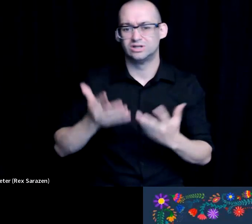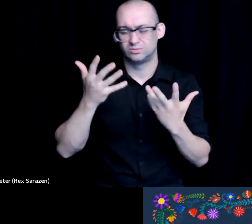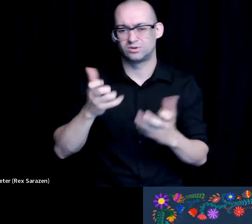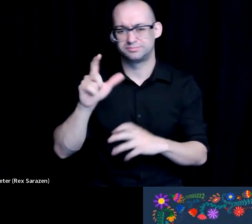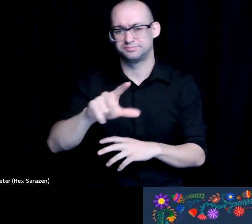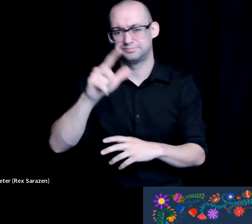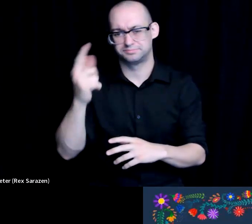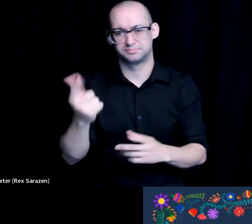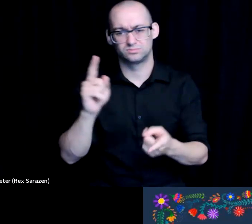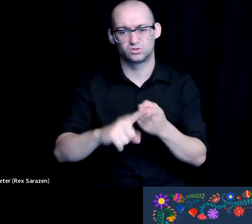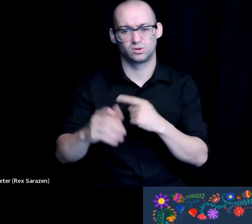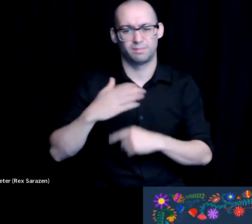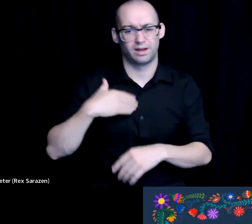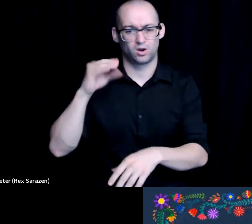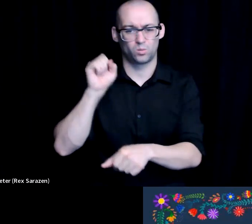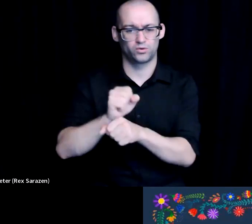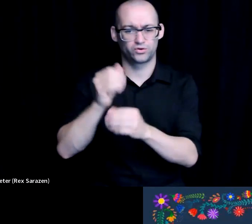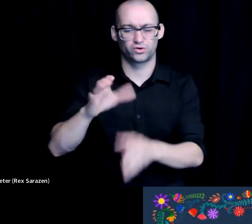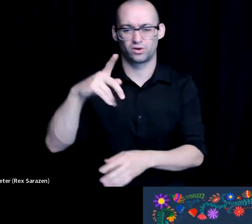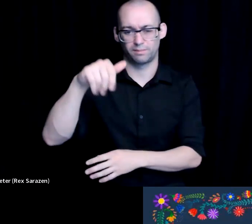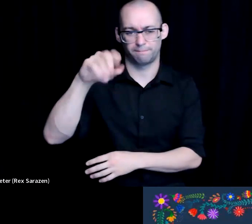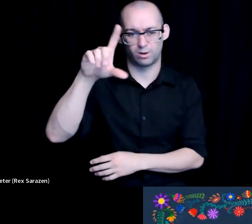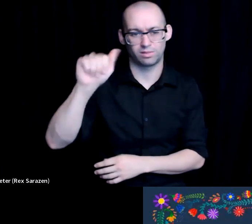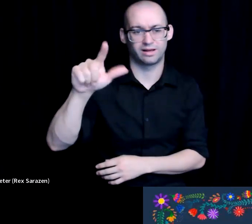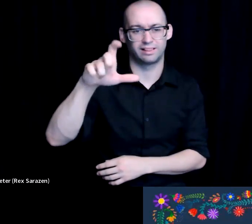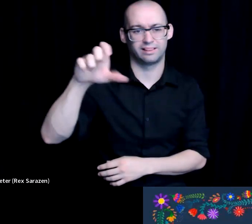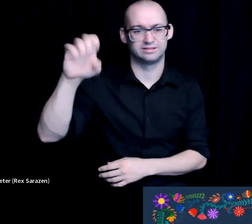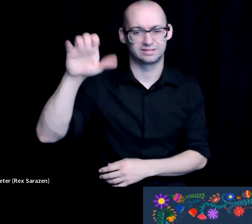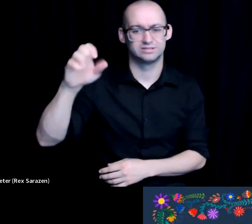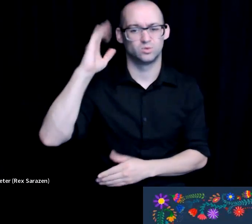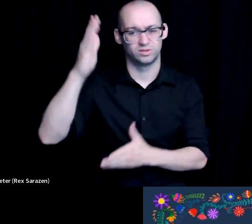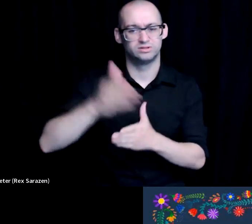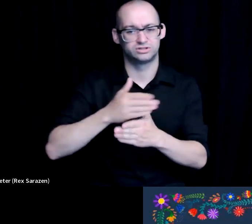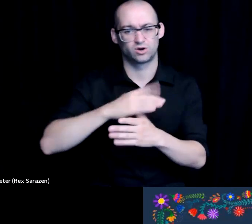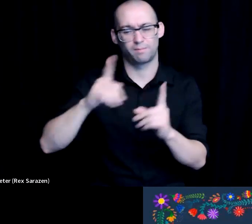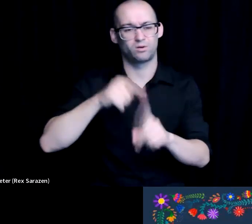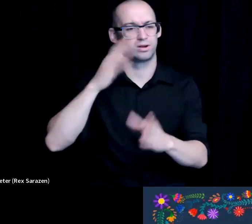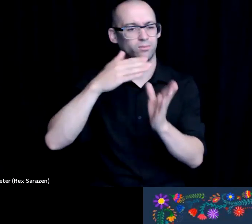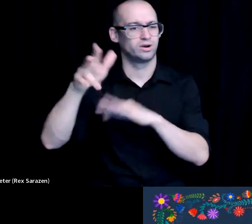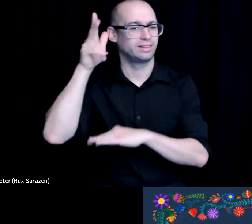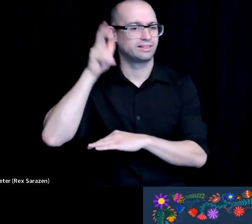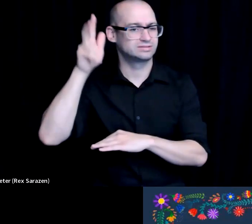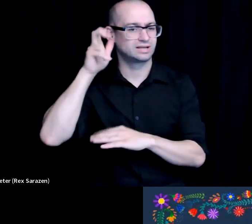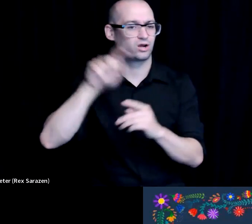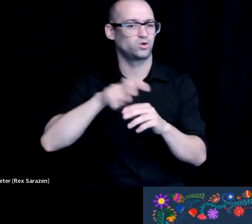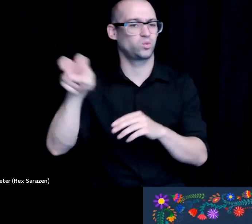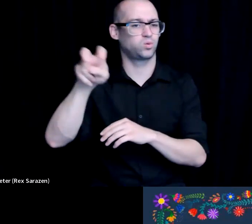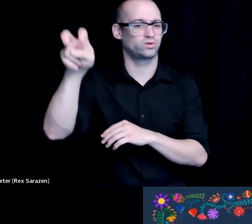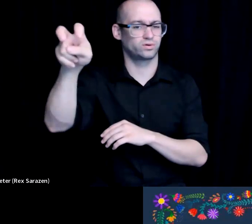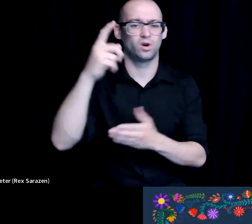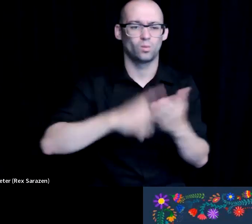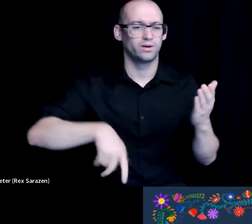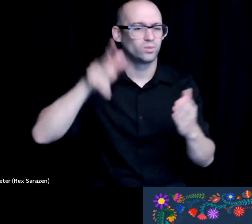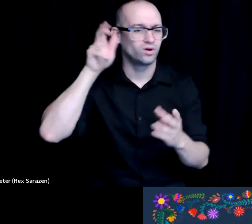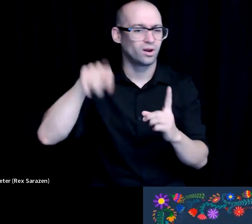off to my colleague Paola Ilescas, who will share about our community listening tour and what we learned about how the digital